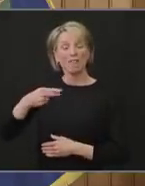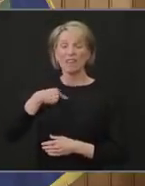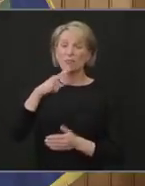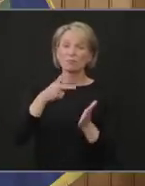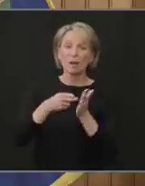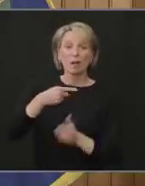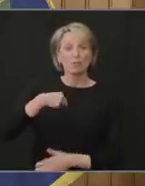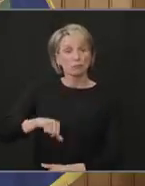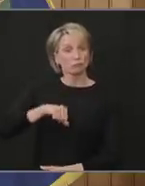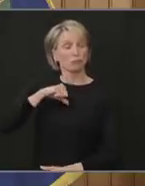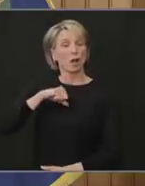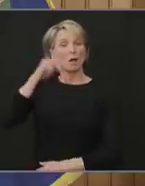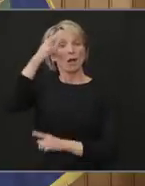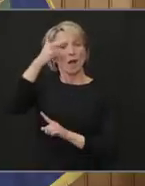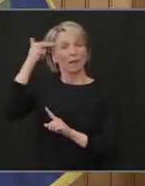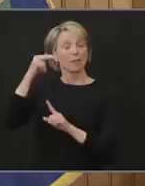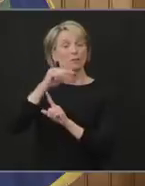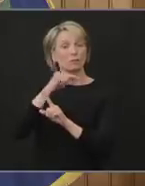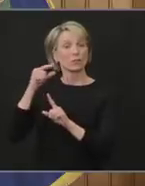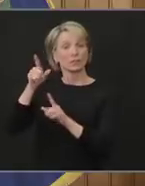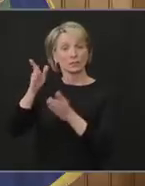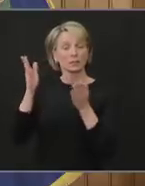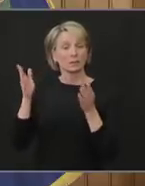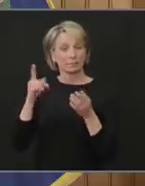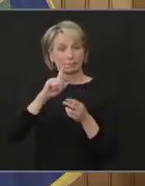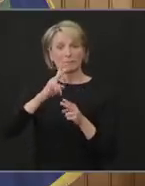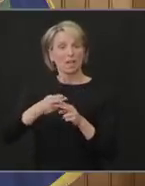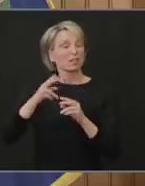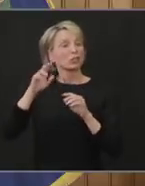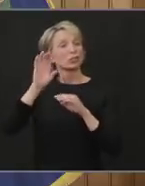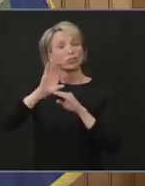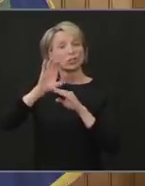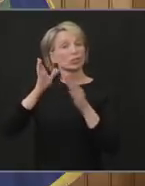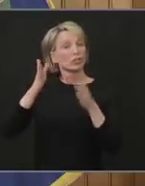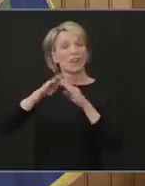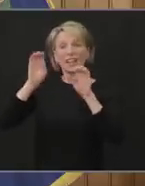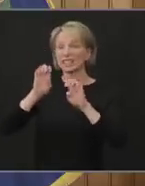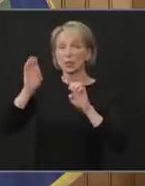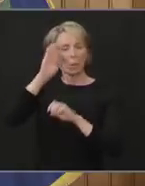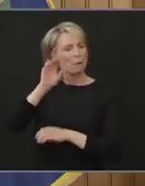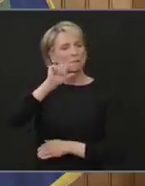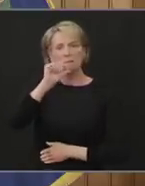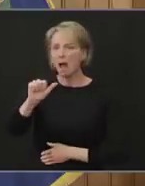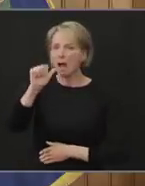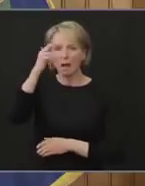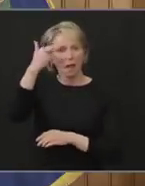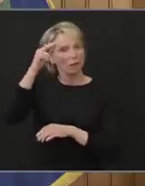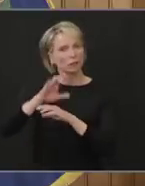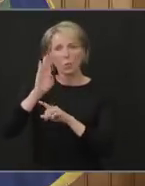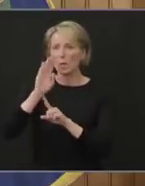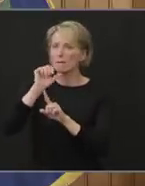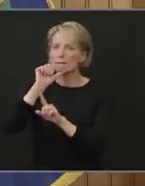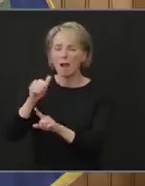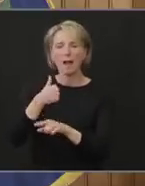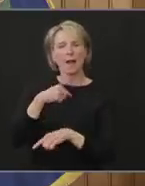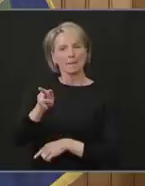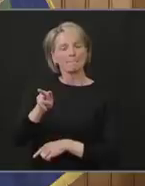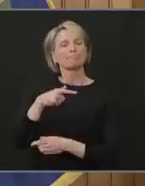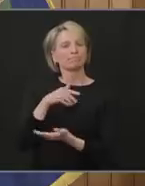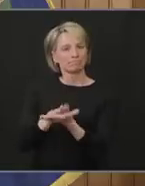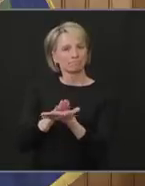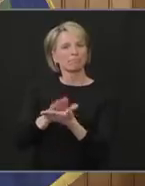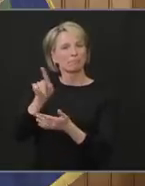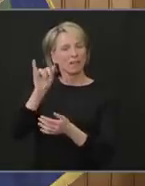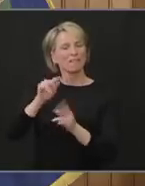have church services on Easter. And I think you're seeing good common sense across the state when it comes to our churches